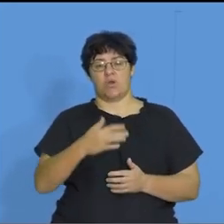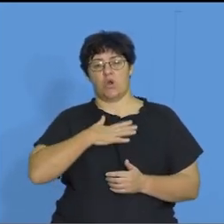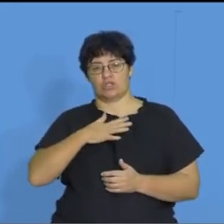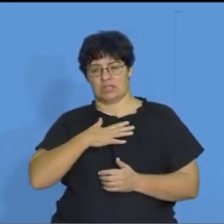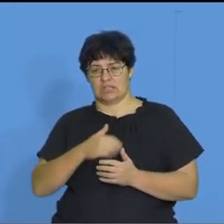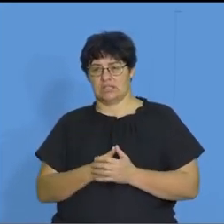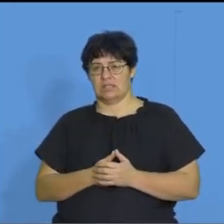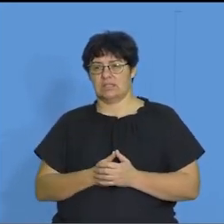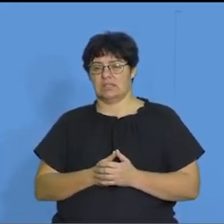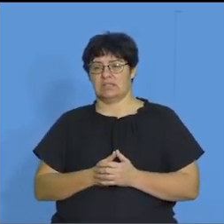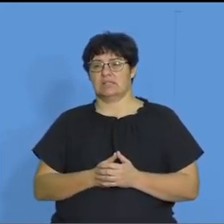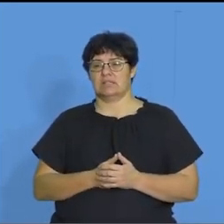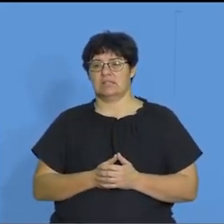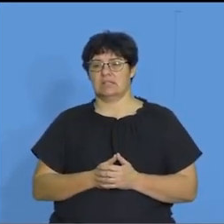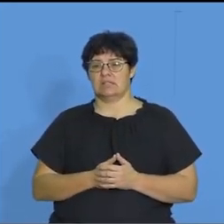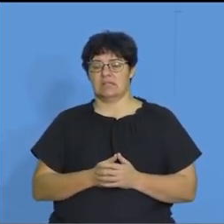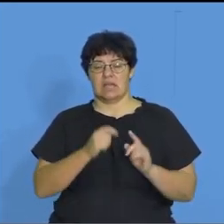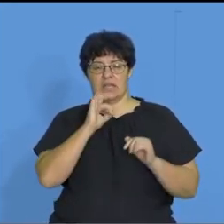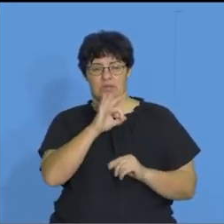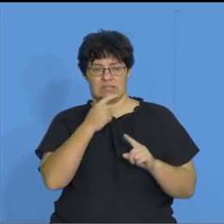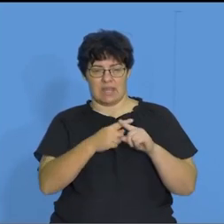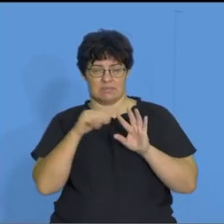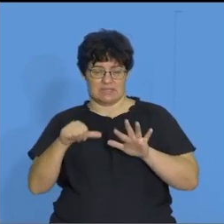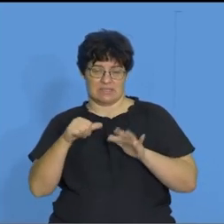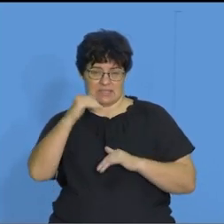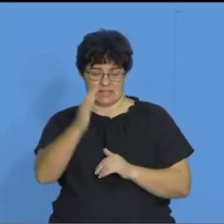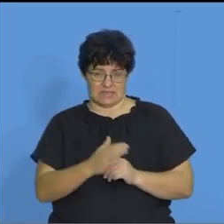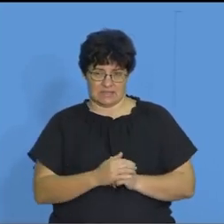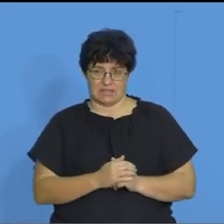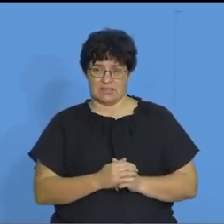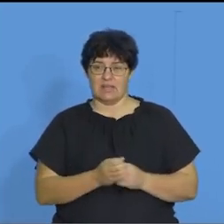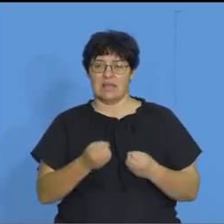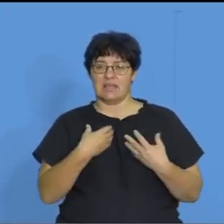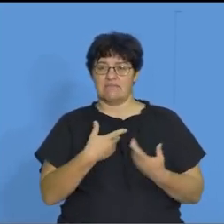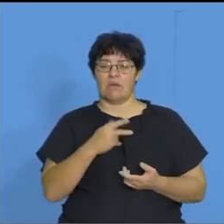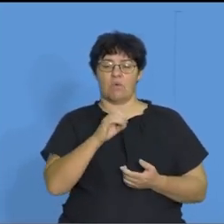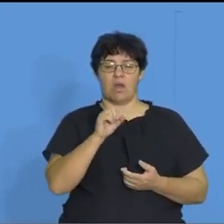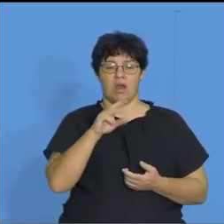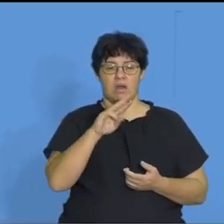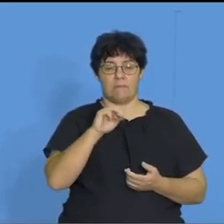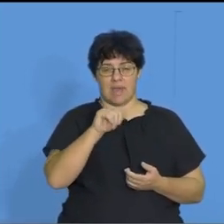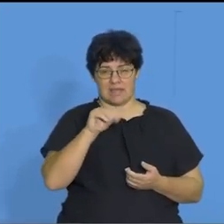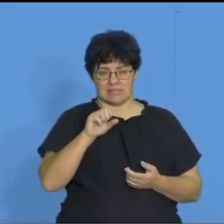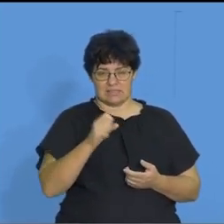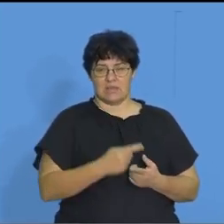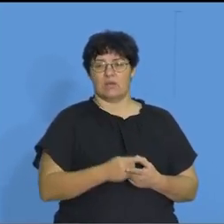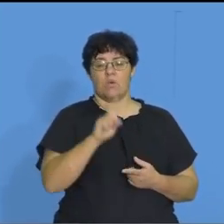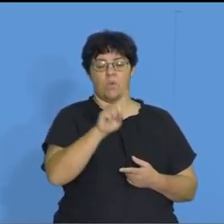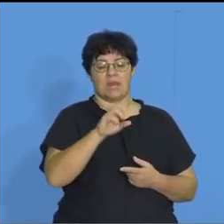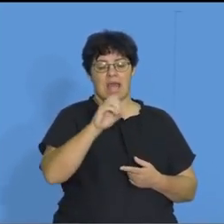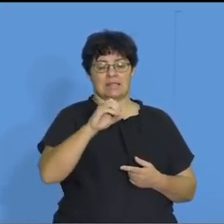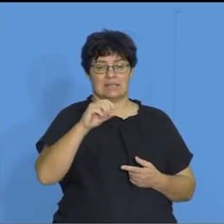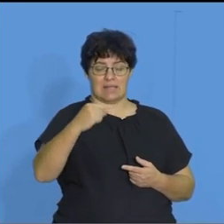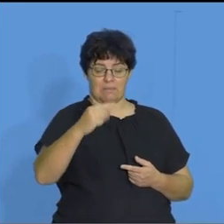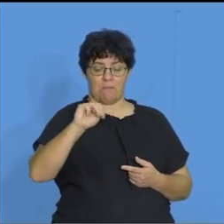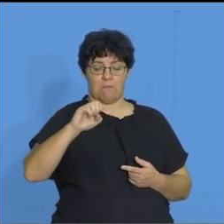of oxygen multiplied by 3. So it's 3 multiplied by 16. So this gives us the molar mass of calcium carbonate, which is 100 grams